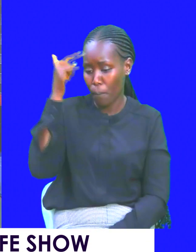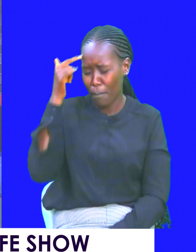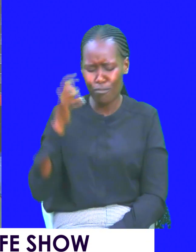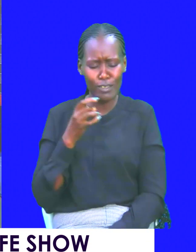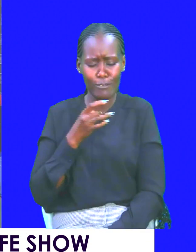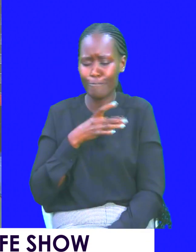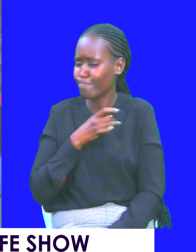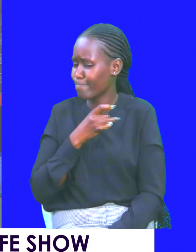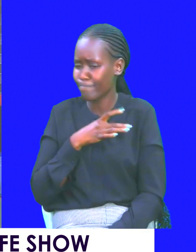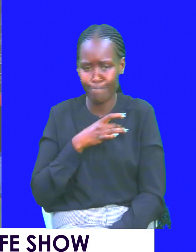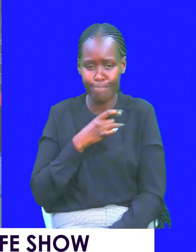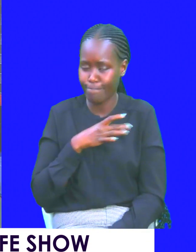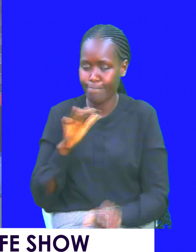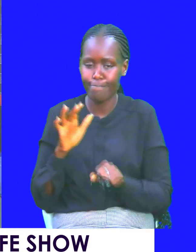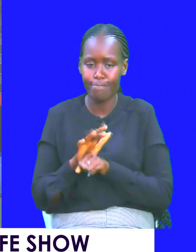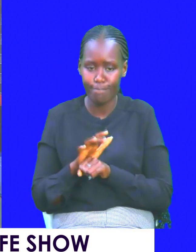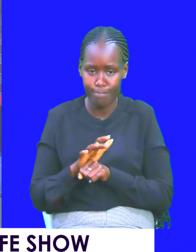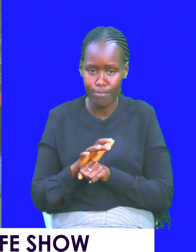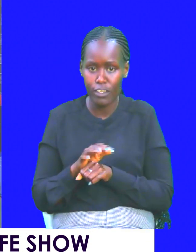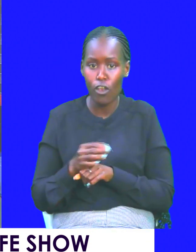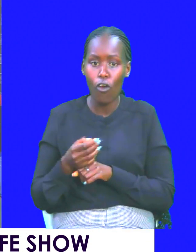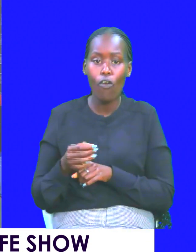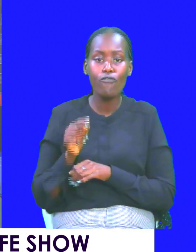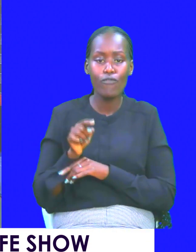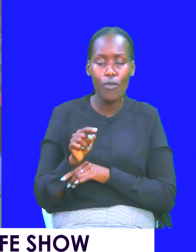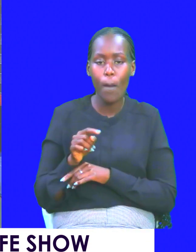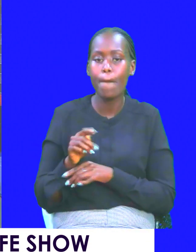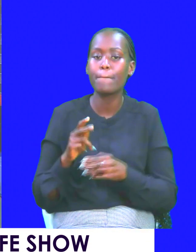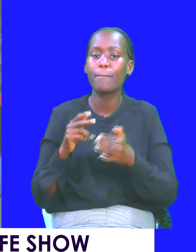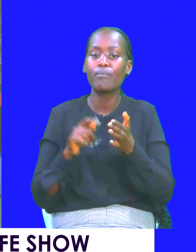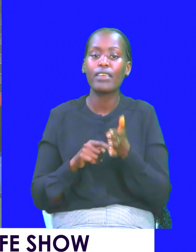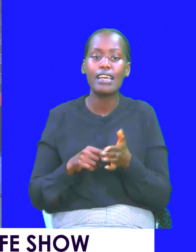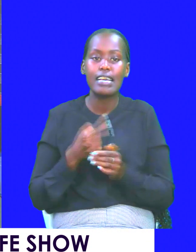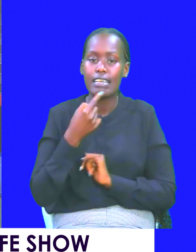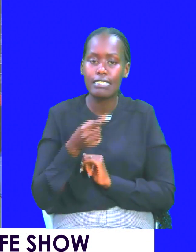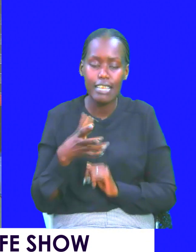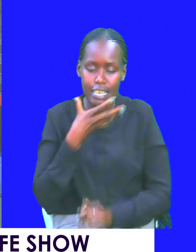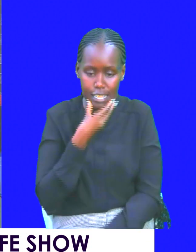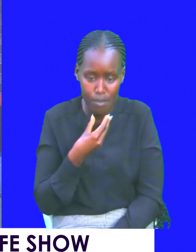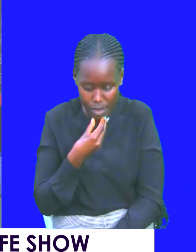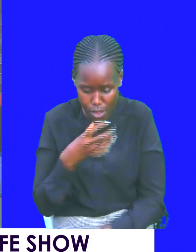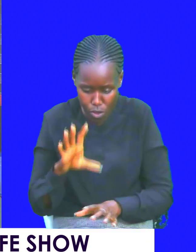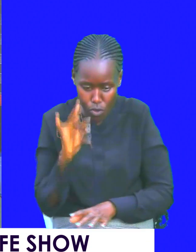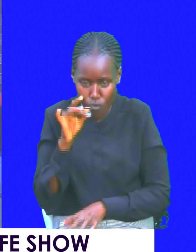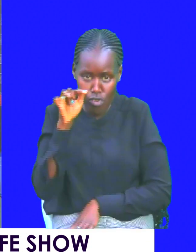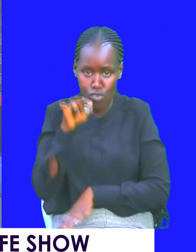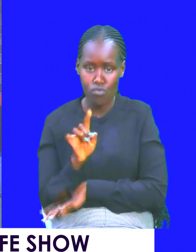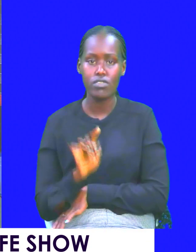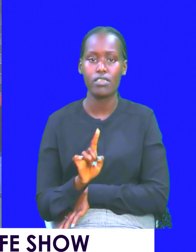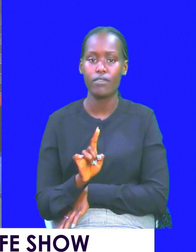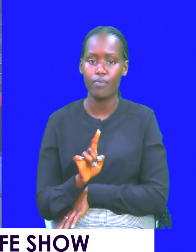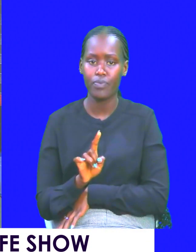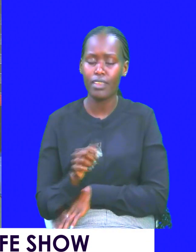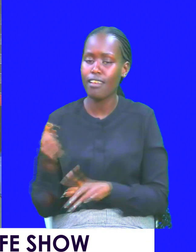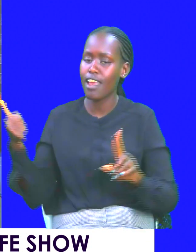afraid of you being defined as a man. So you find yourself in